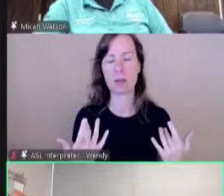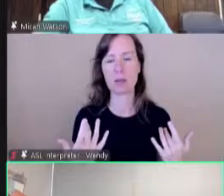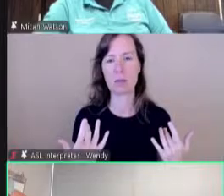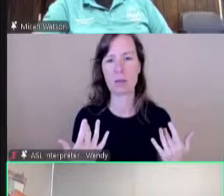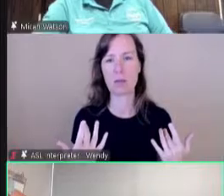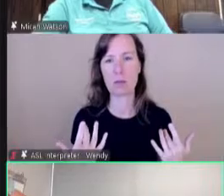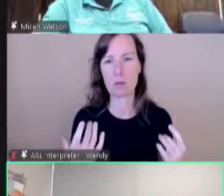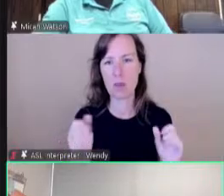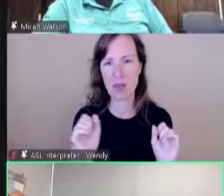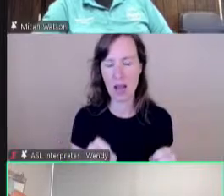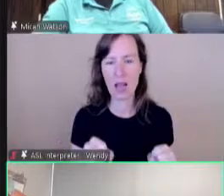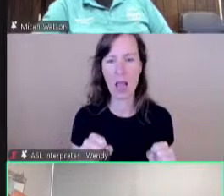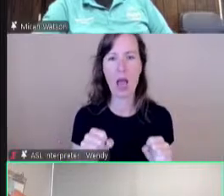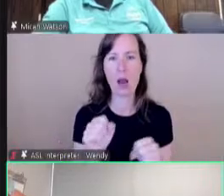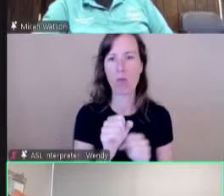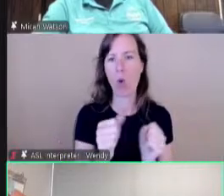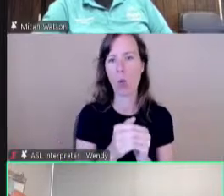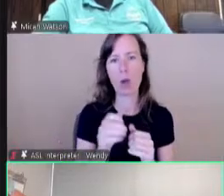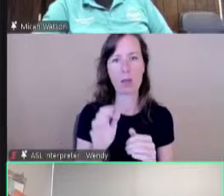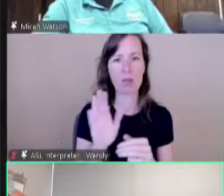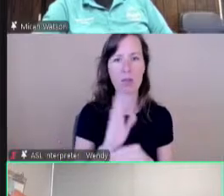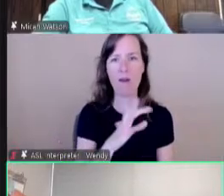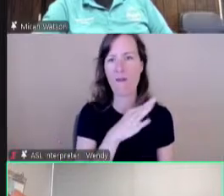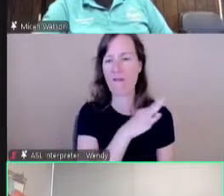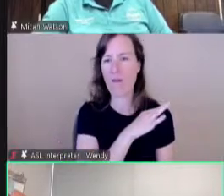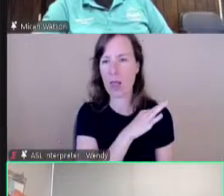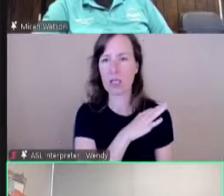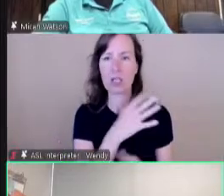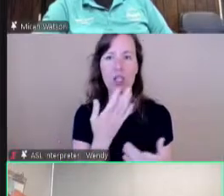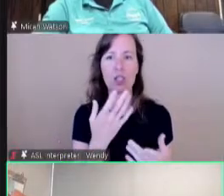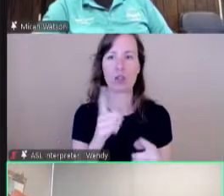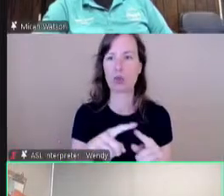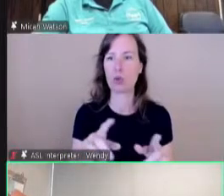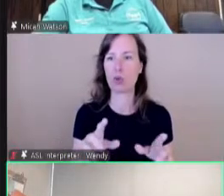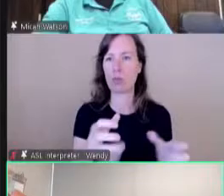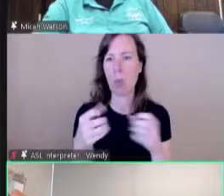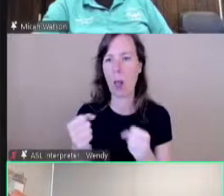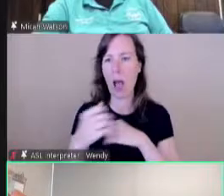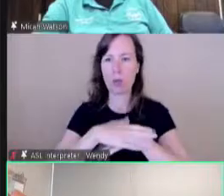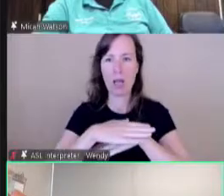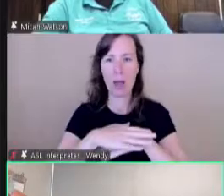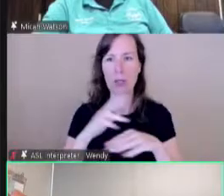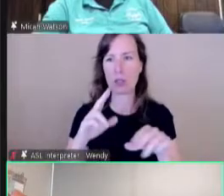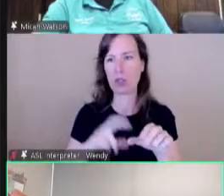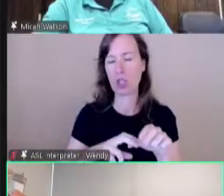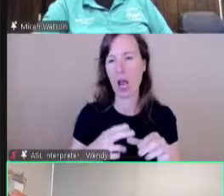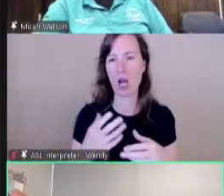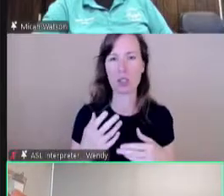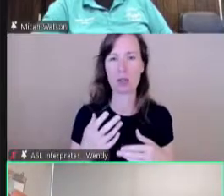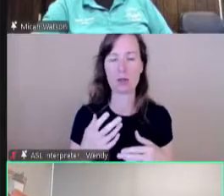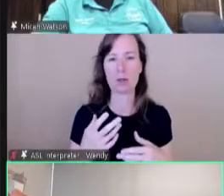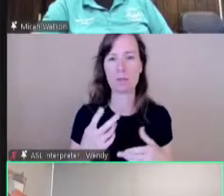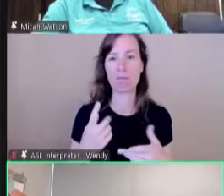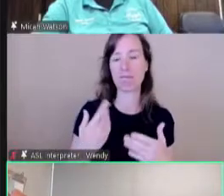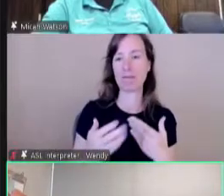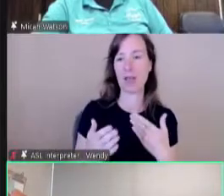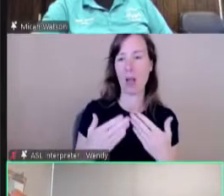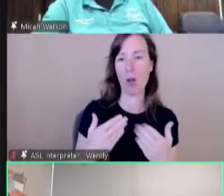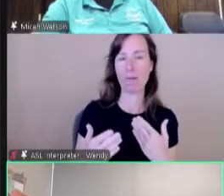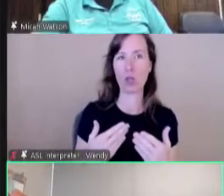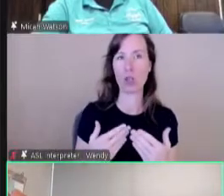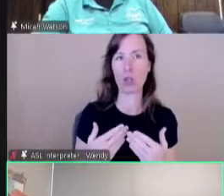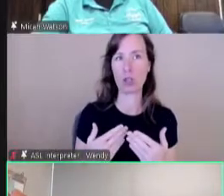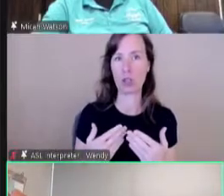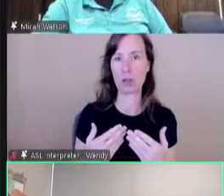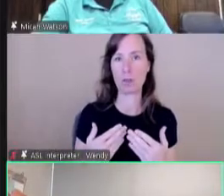and their volunteers can pull out the tables and chairs and host the event. However,